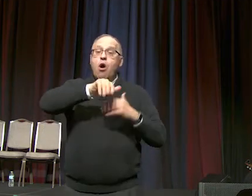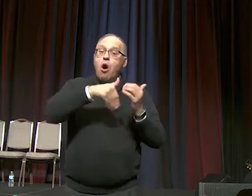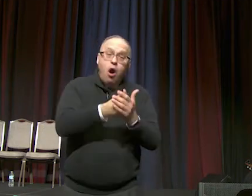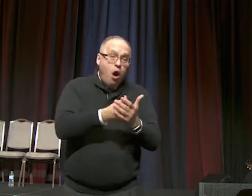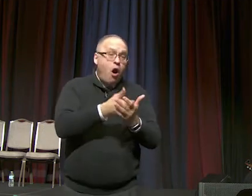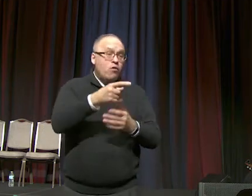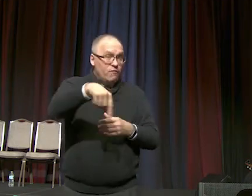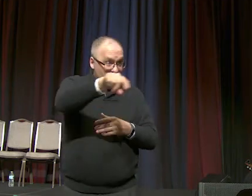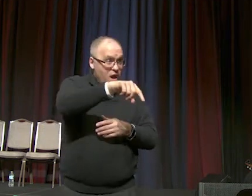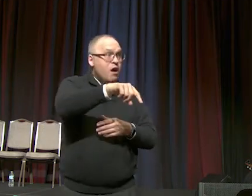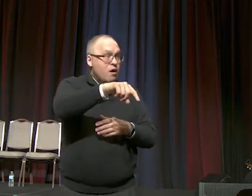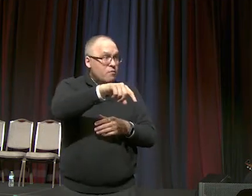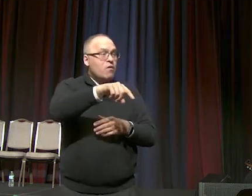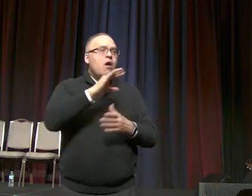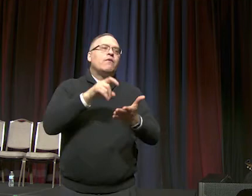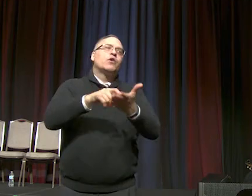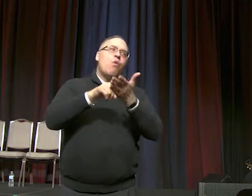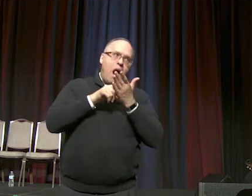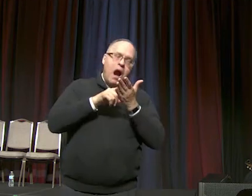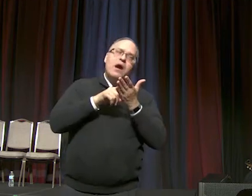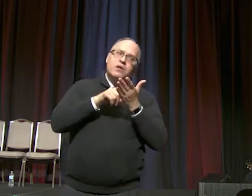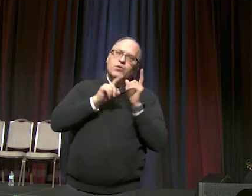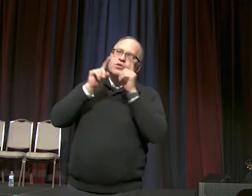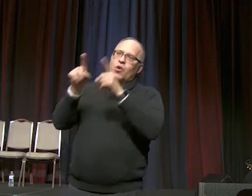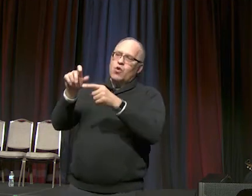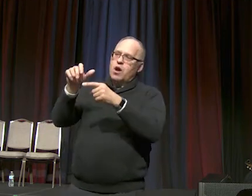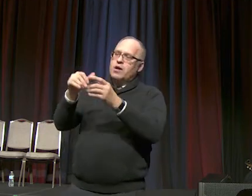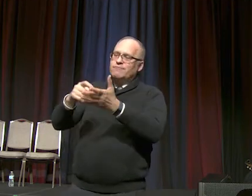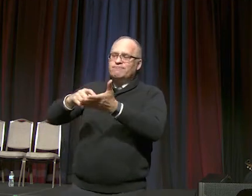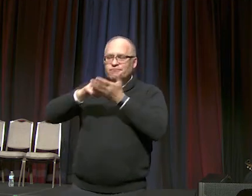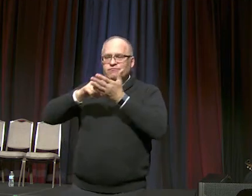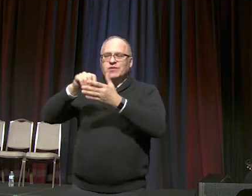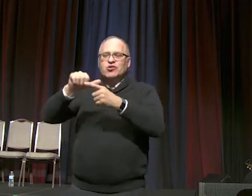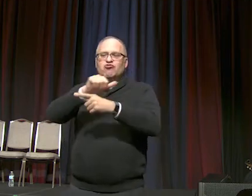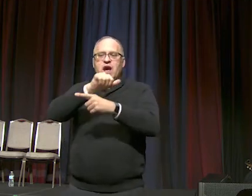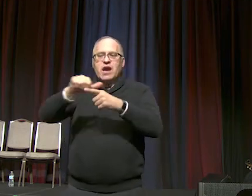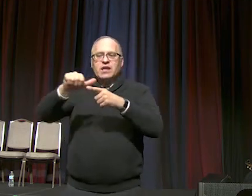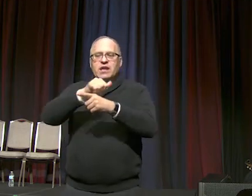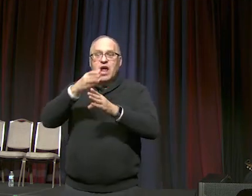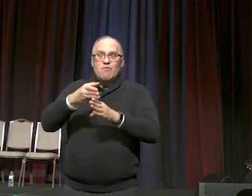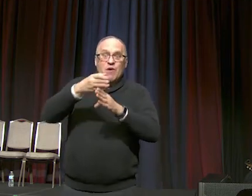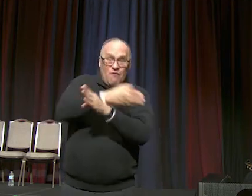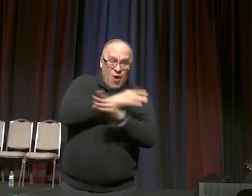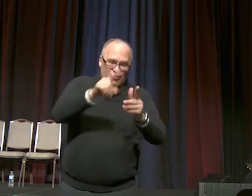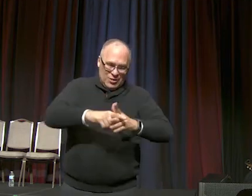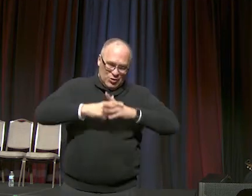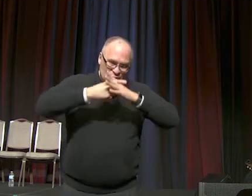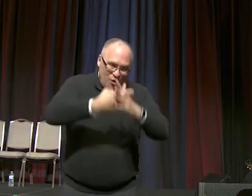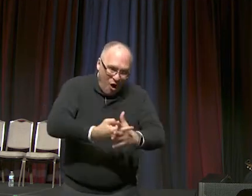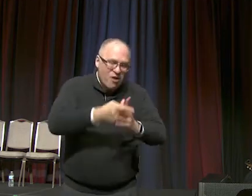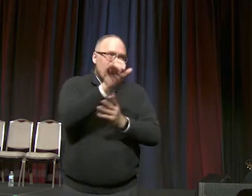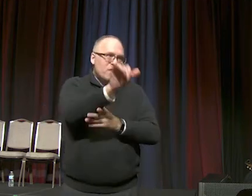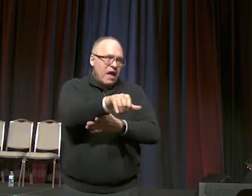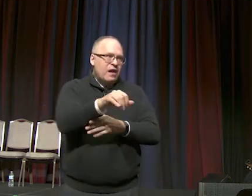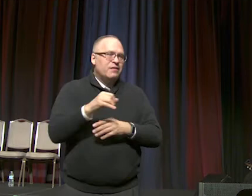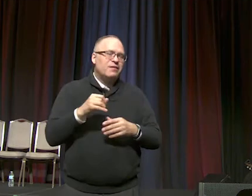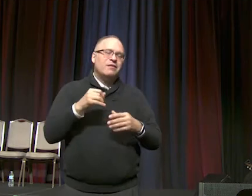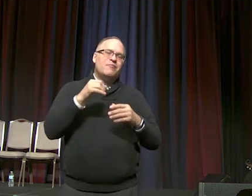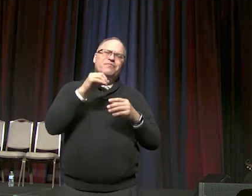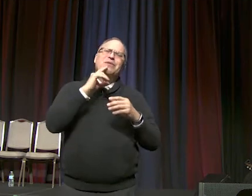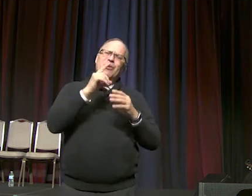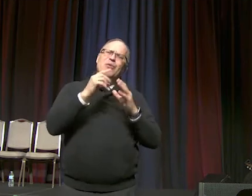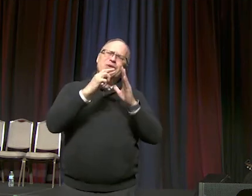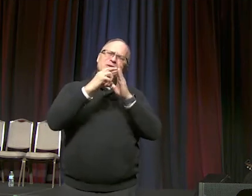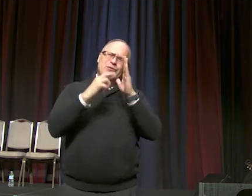are required to attend a mandatory training before the work of the legislative committee starts. It's in the rule that they have